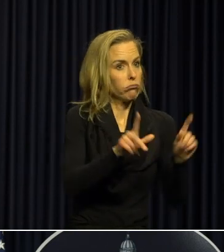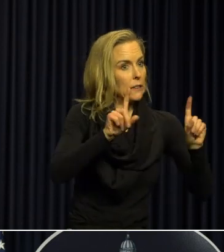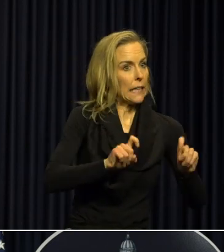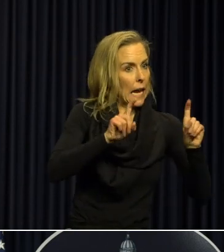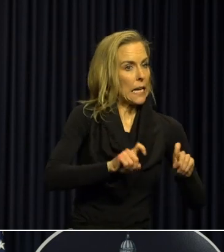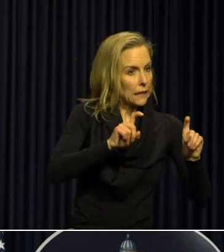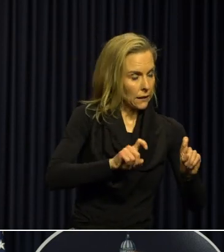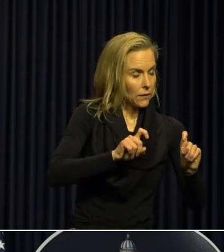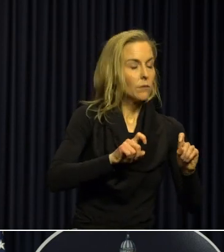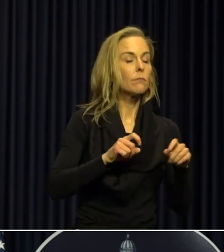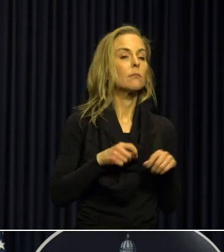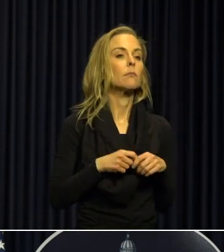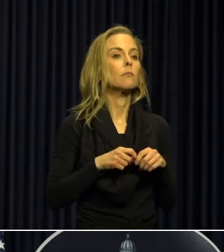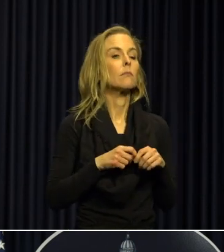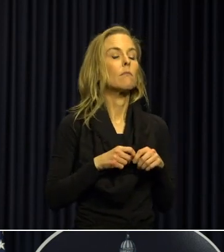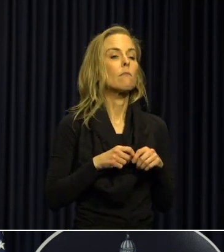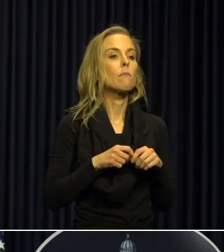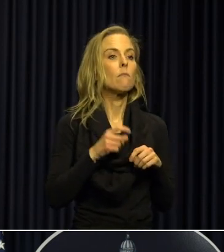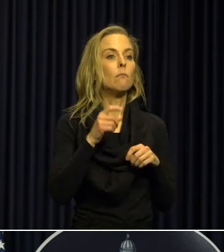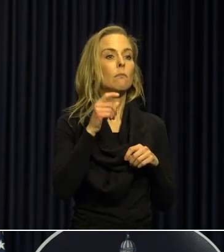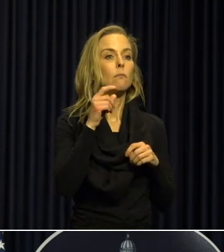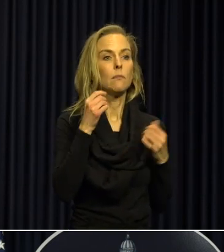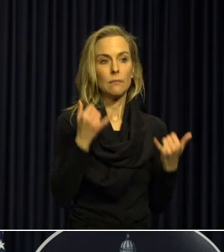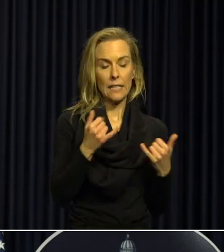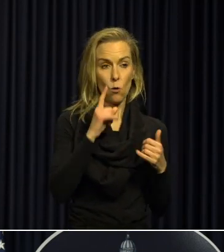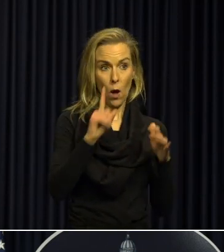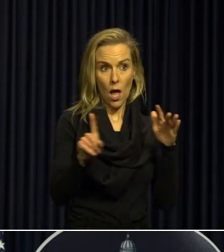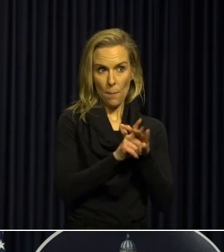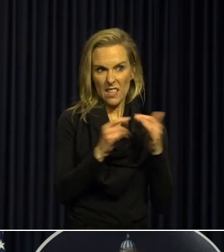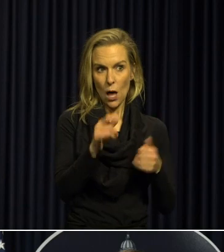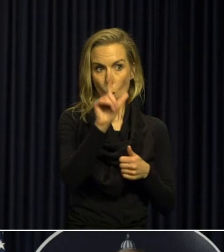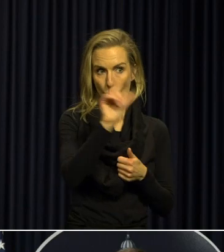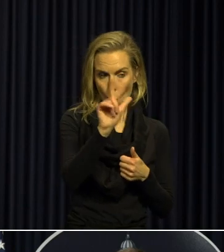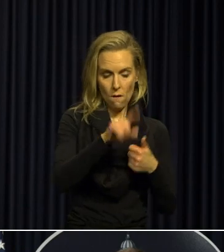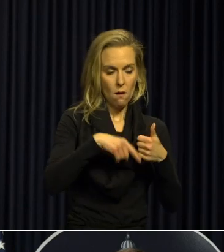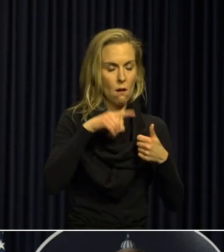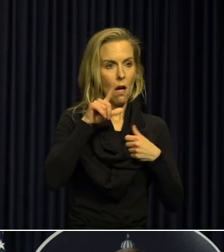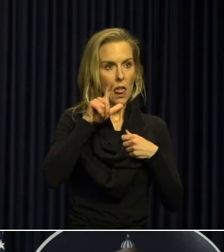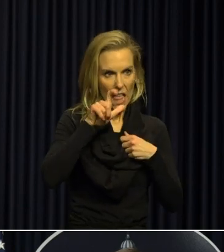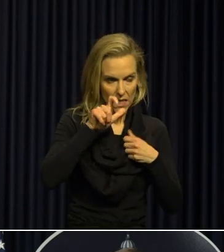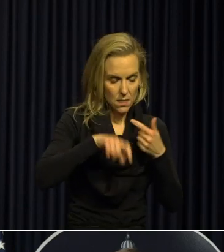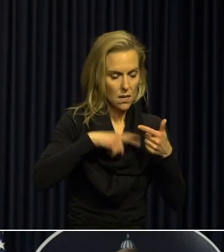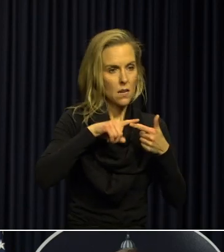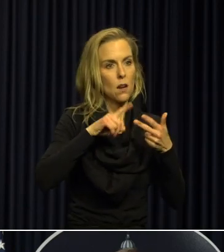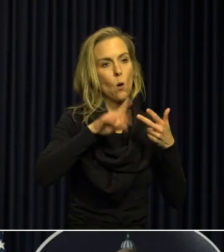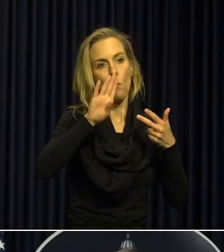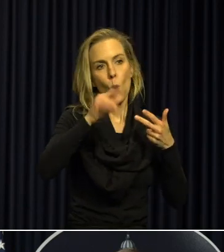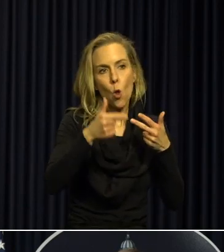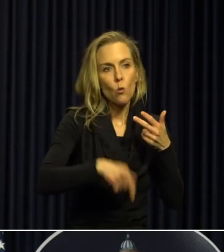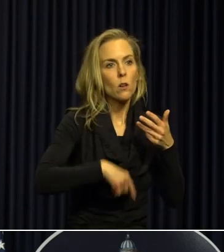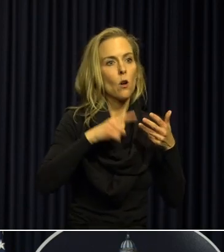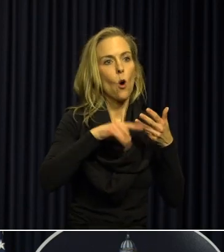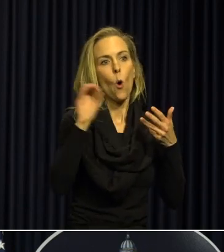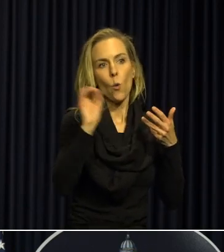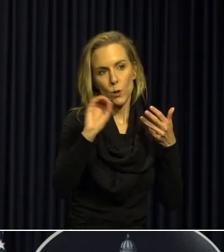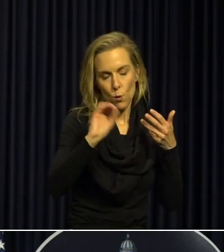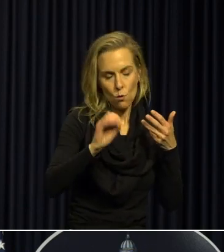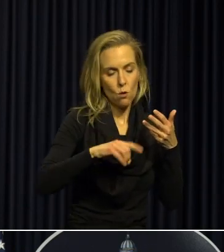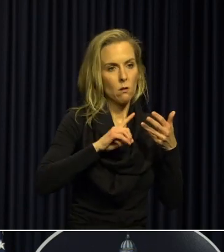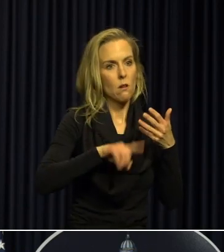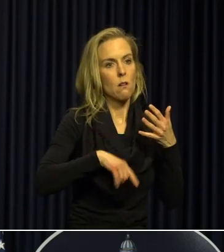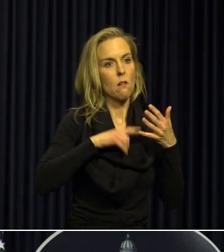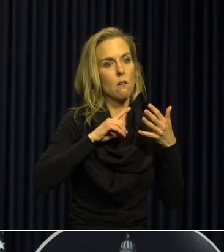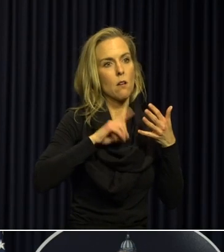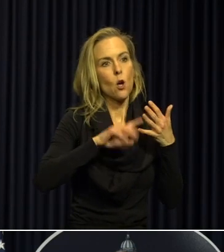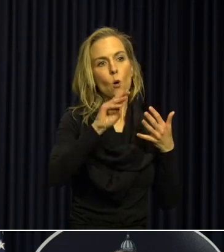And as they come up, they are certainly Louisville, Lexington, Bowling Green, Owensboro. They're